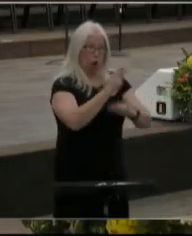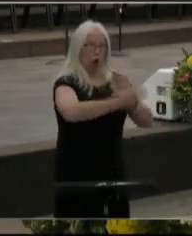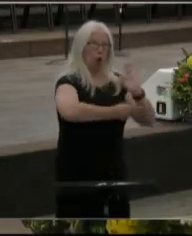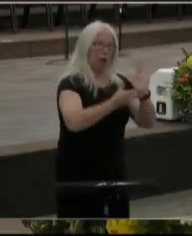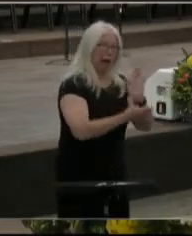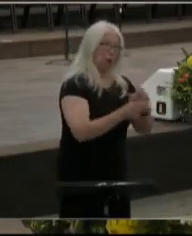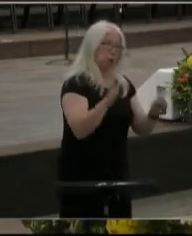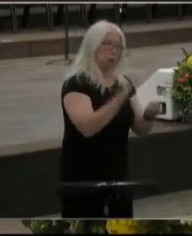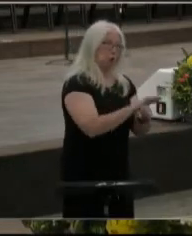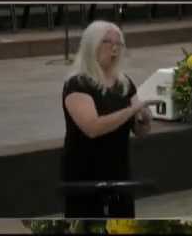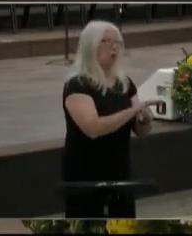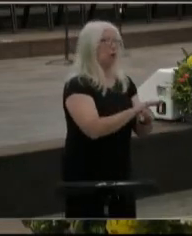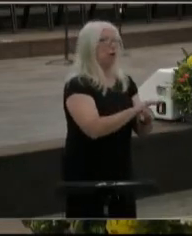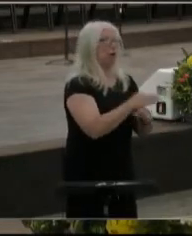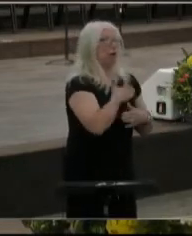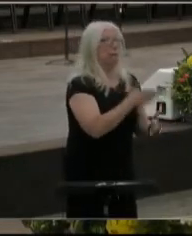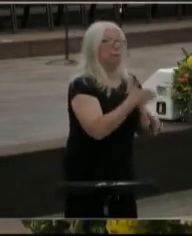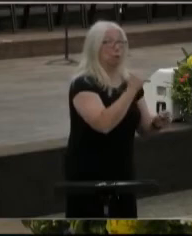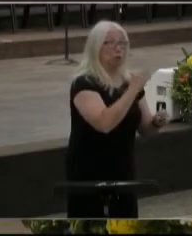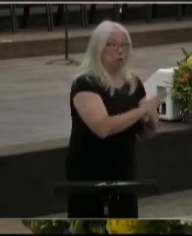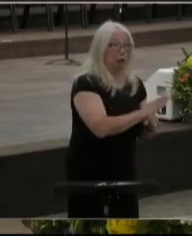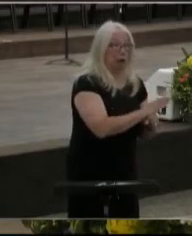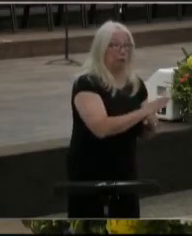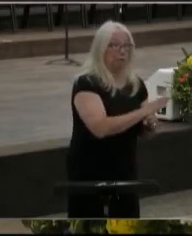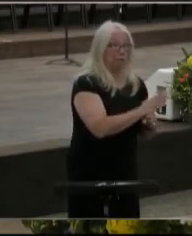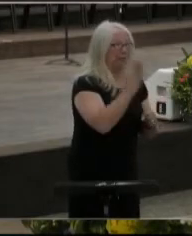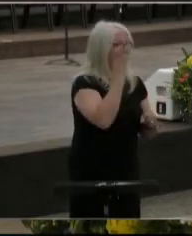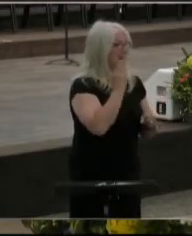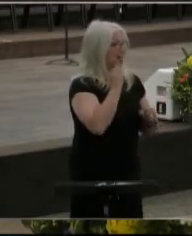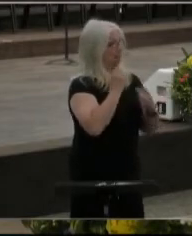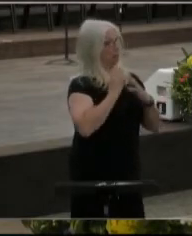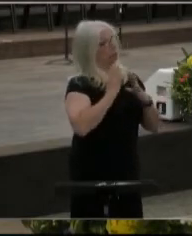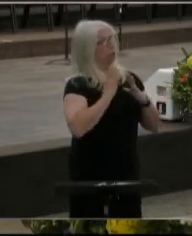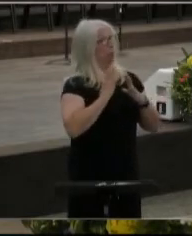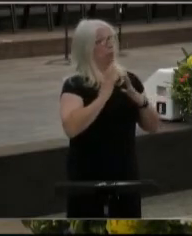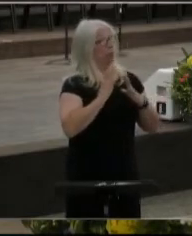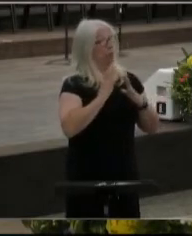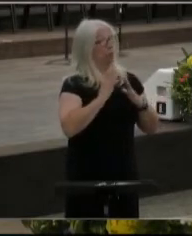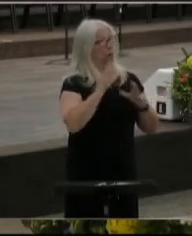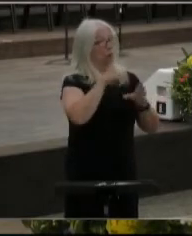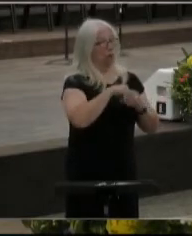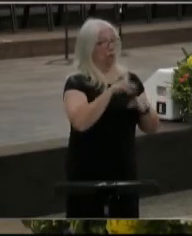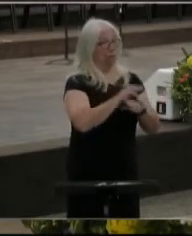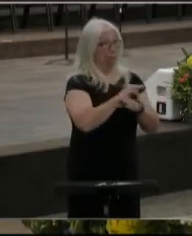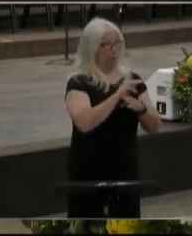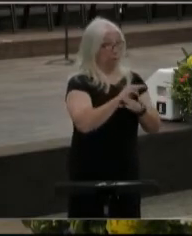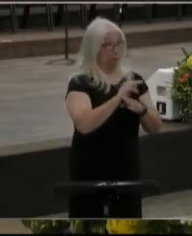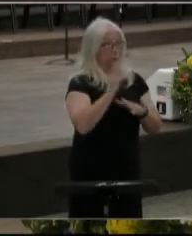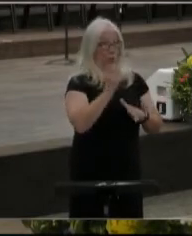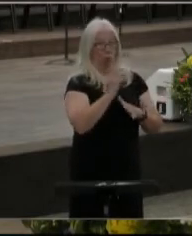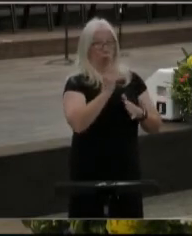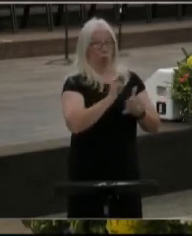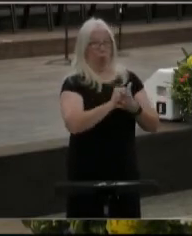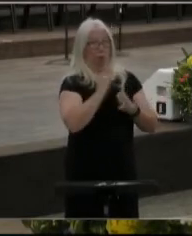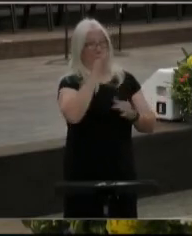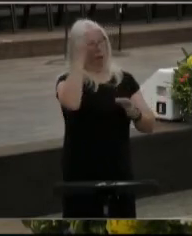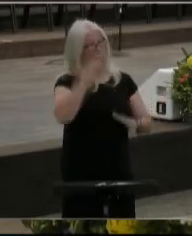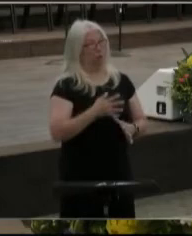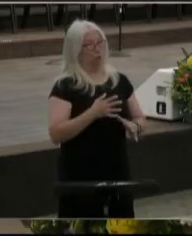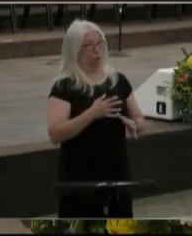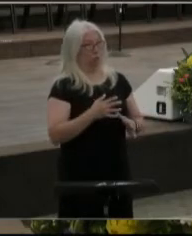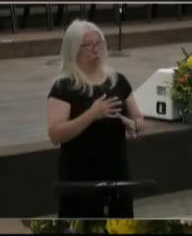and total commitment to your job. It sounds very noble. And once you get in the ministry, it's, oh man, that's our